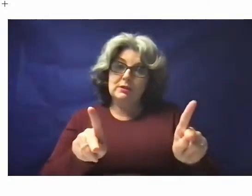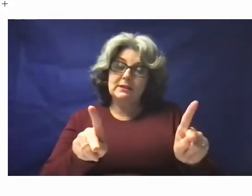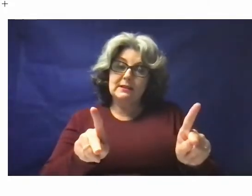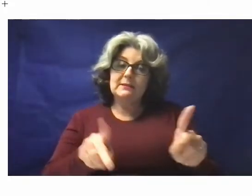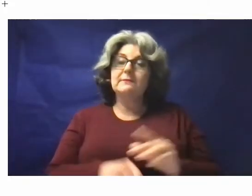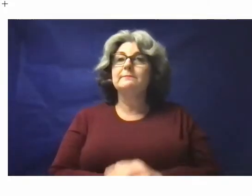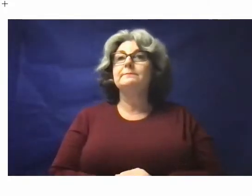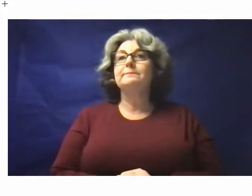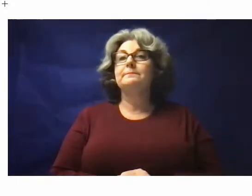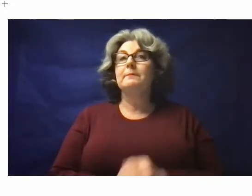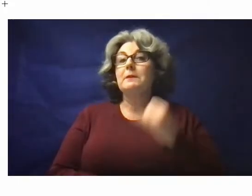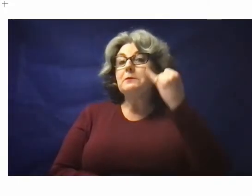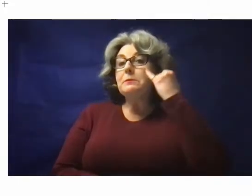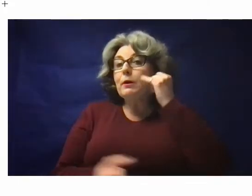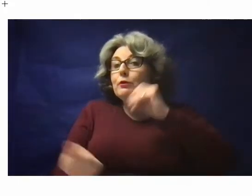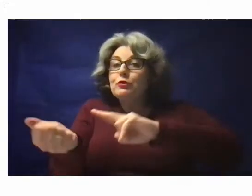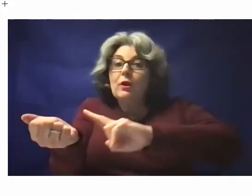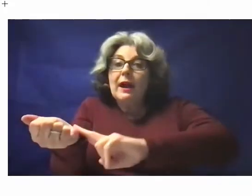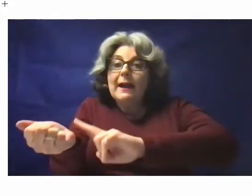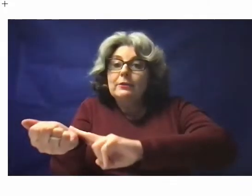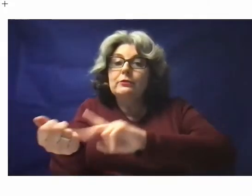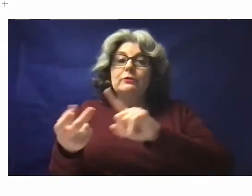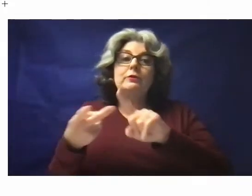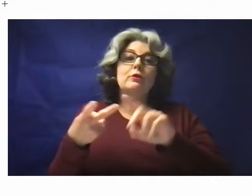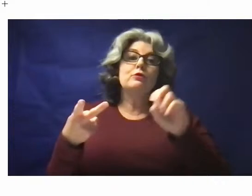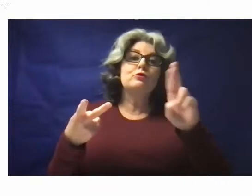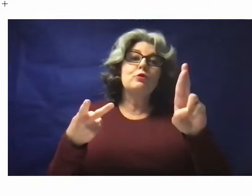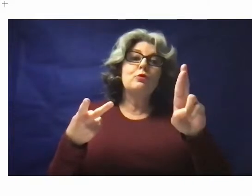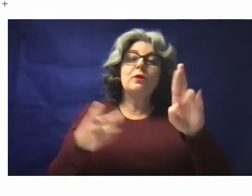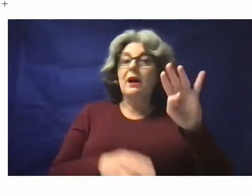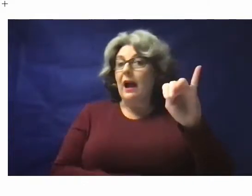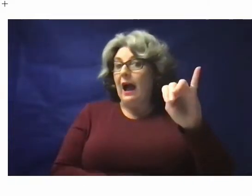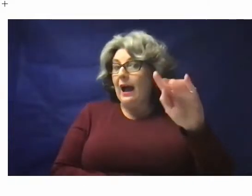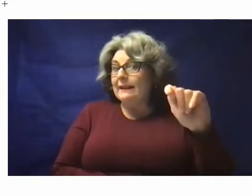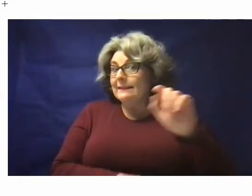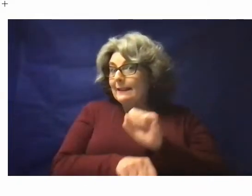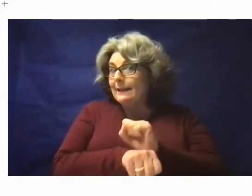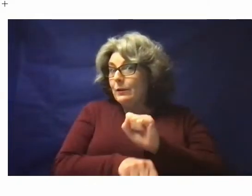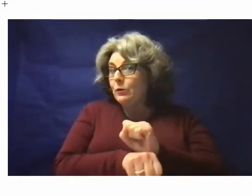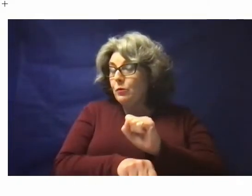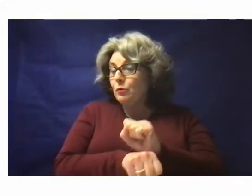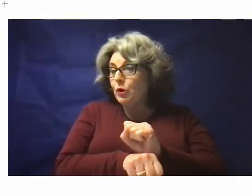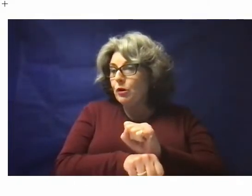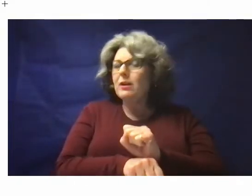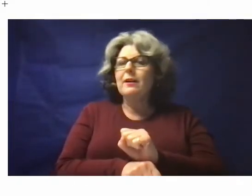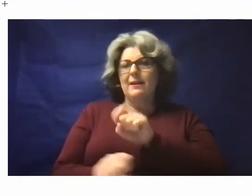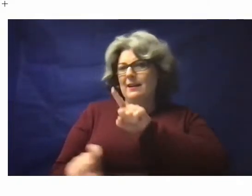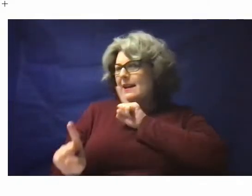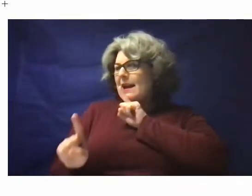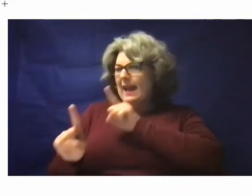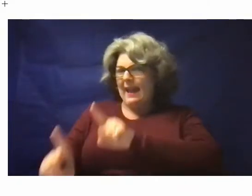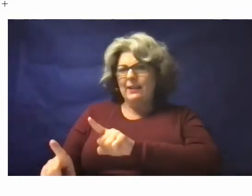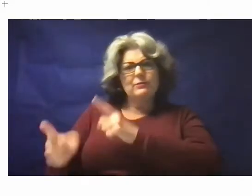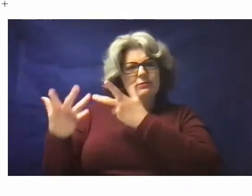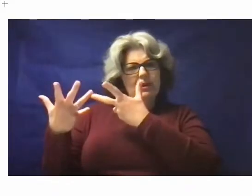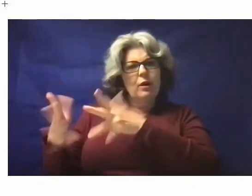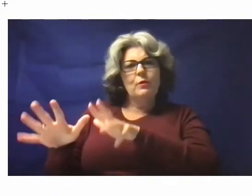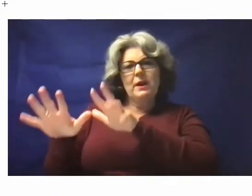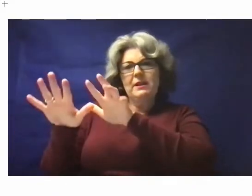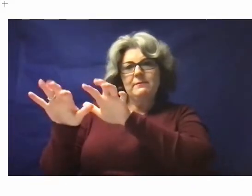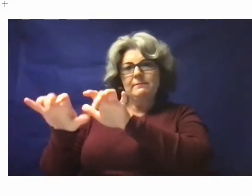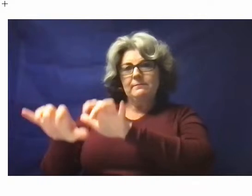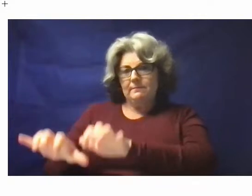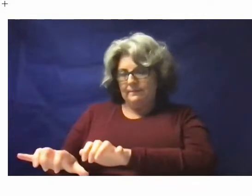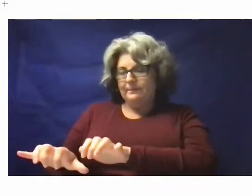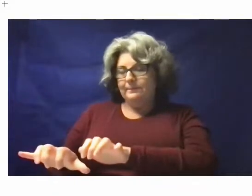are a nurse or if you're in information technology. You will have had answered in other